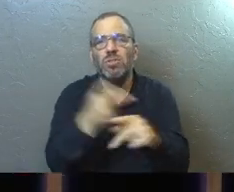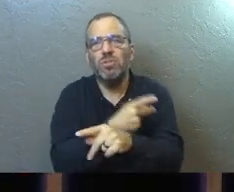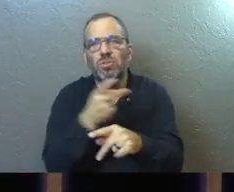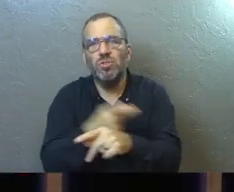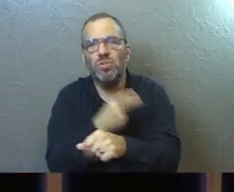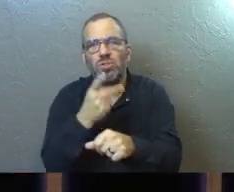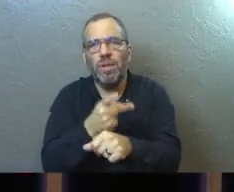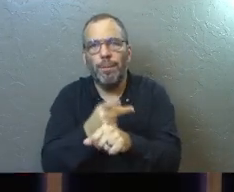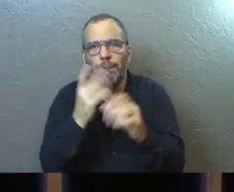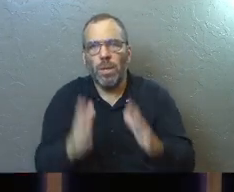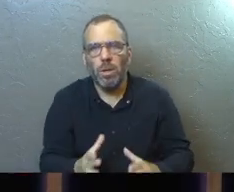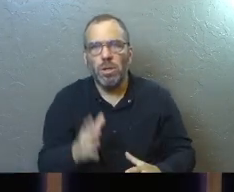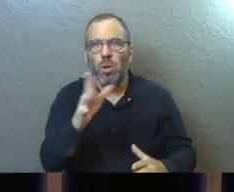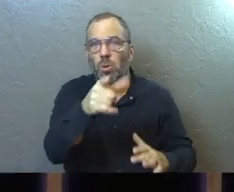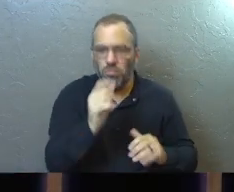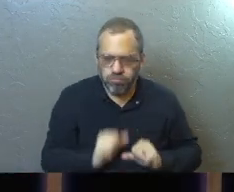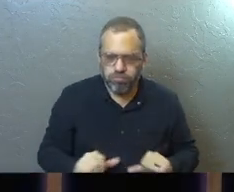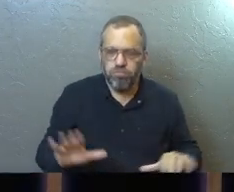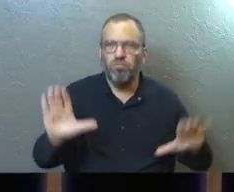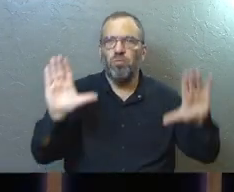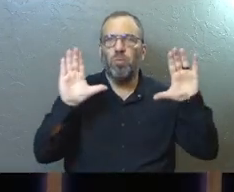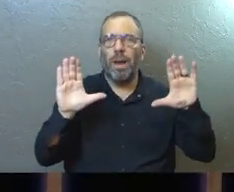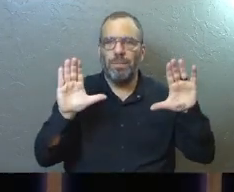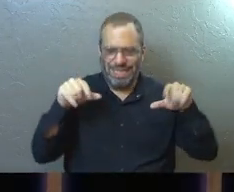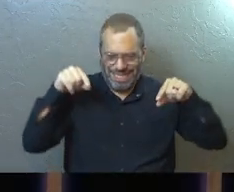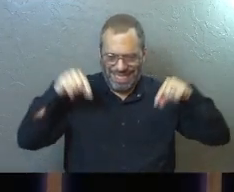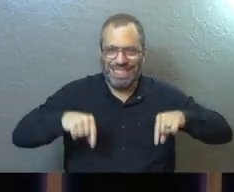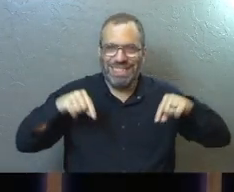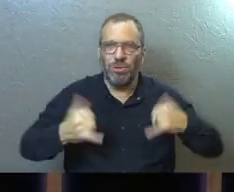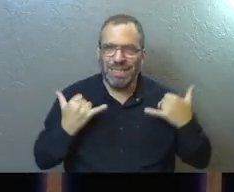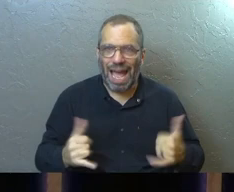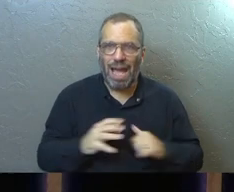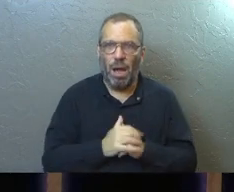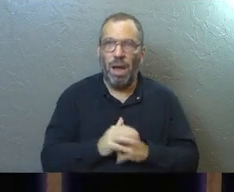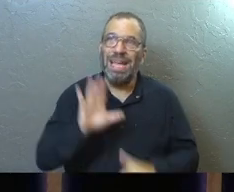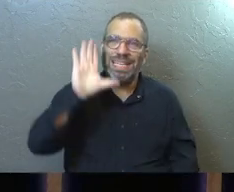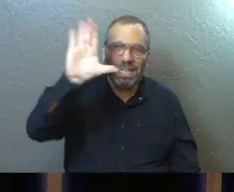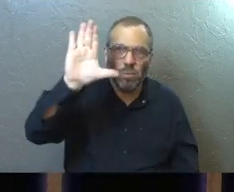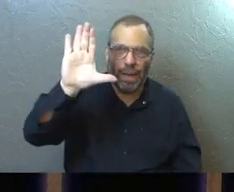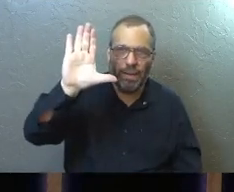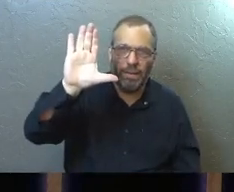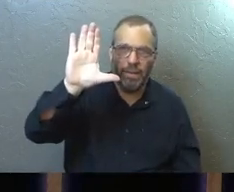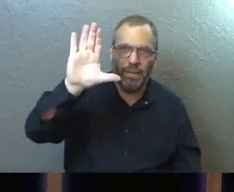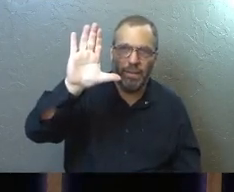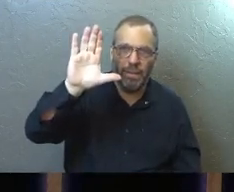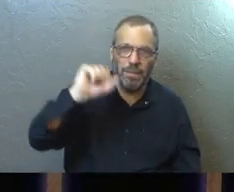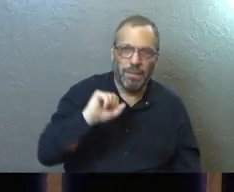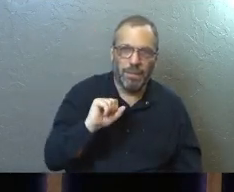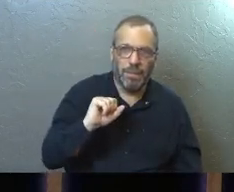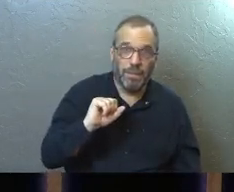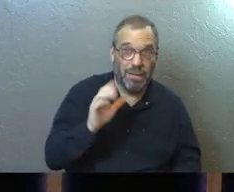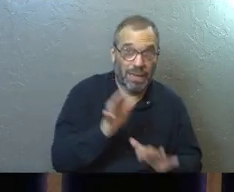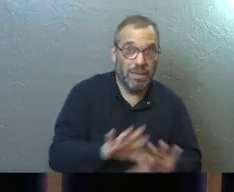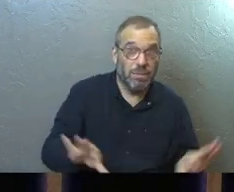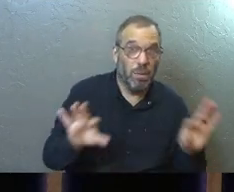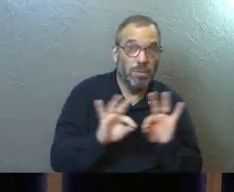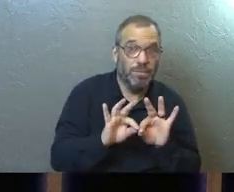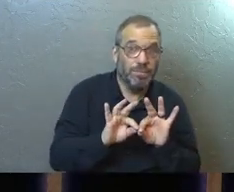And so maybe you're going to surrender to him in this way, in his way. It